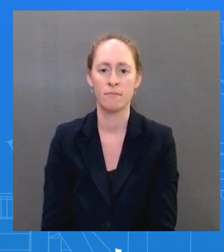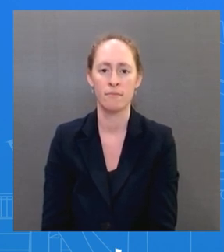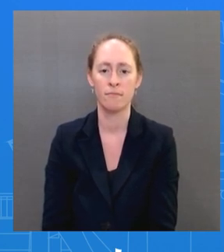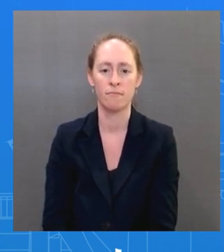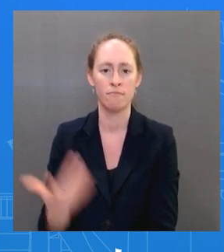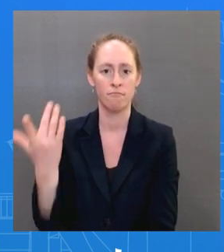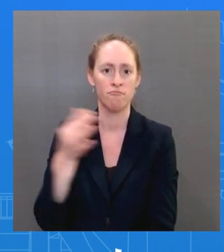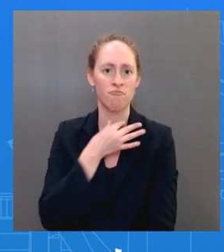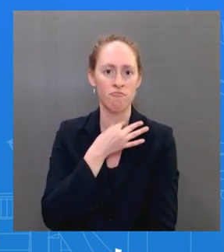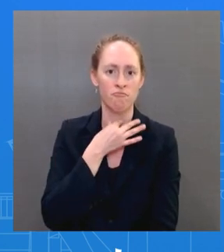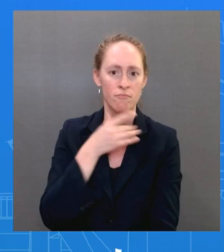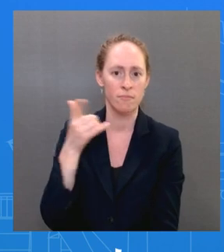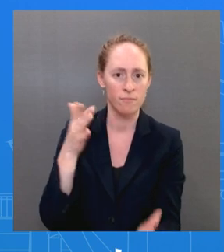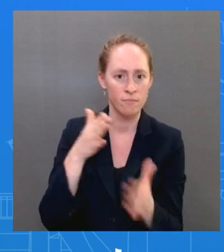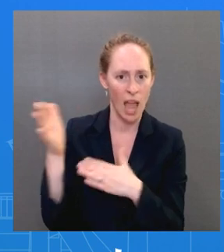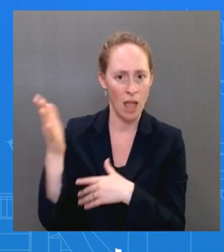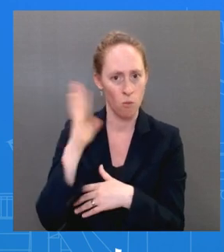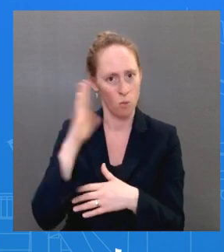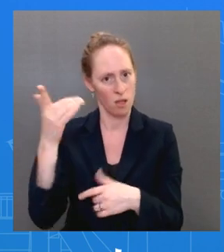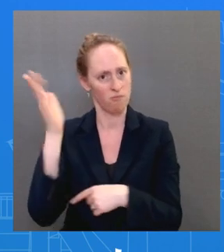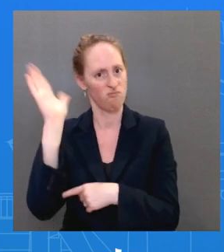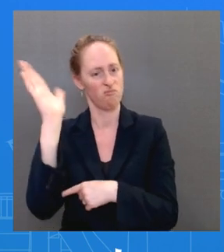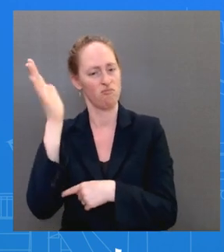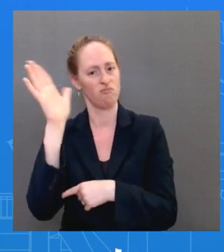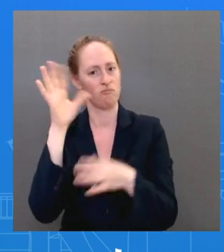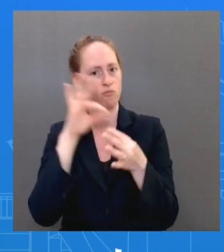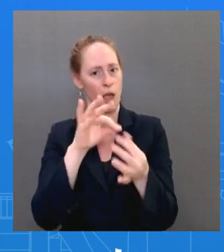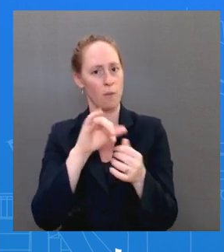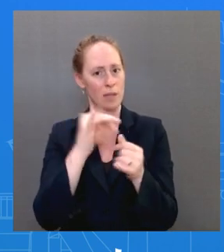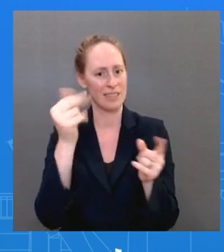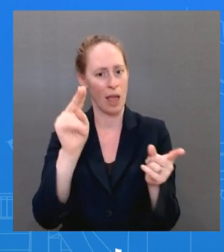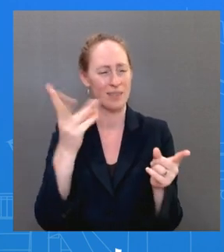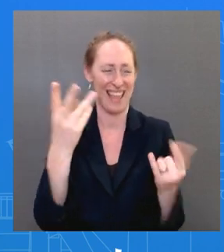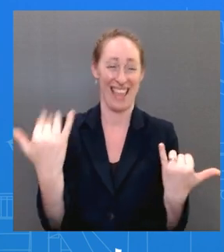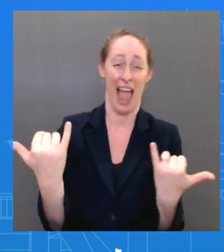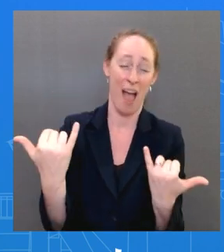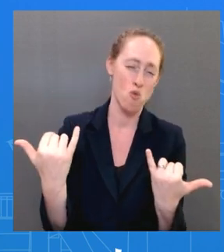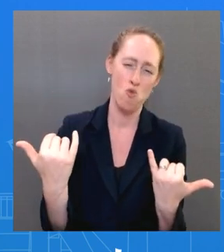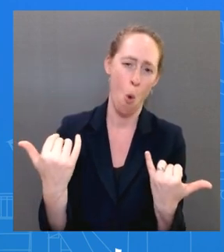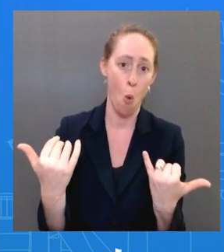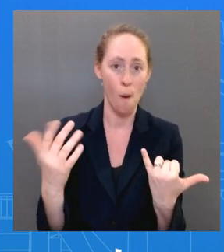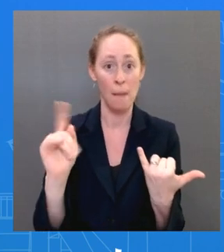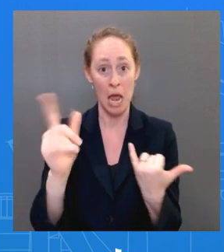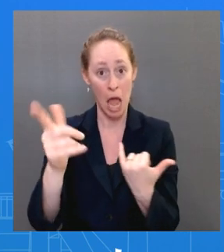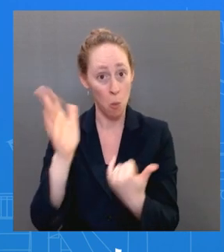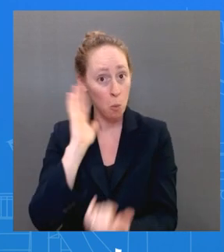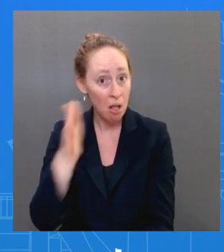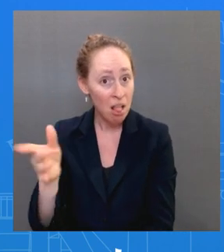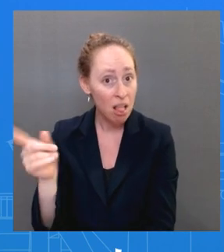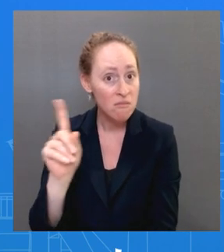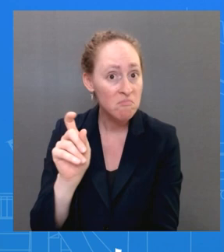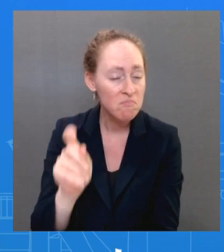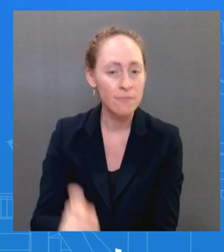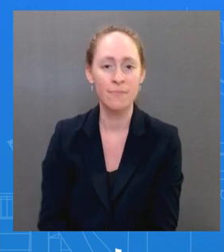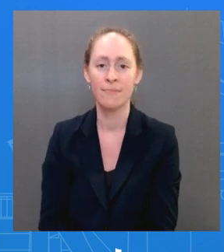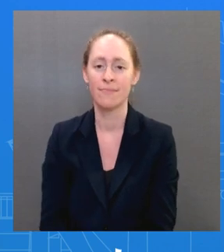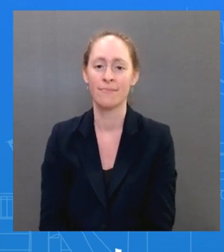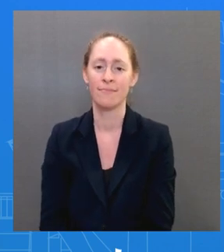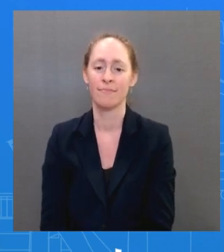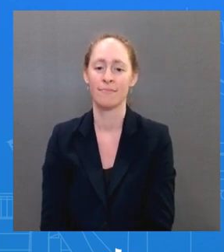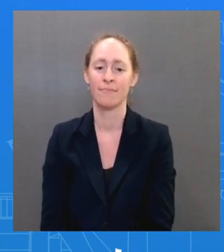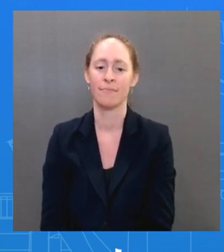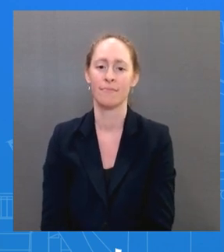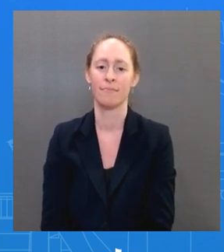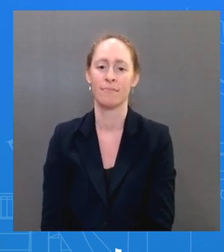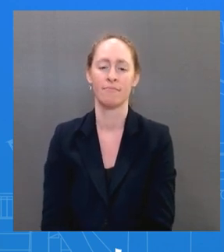is there a plan to address the January 6th hearings in the near future? There's no plan at this time for the president to address the hearing. I can tell